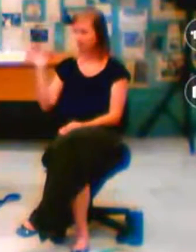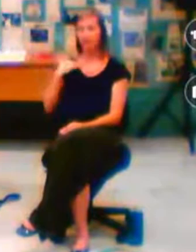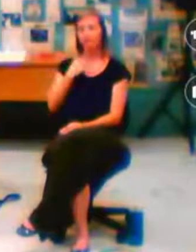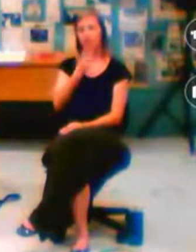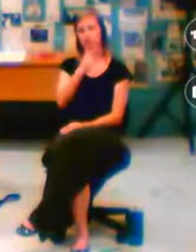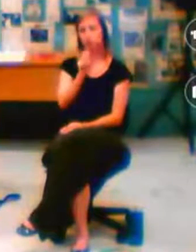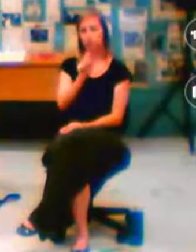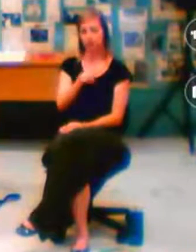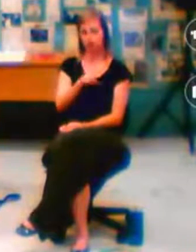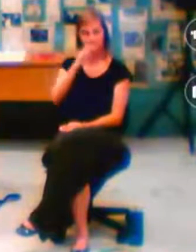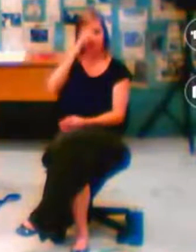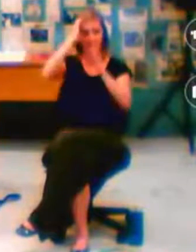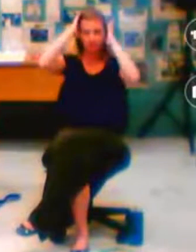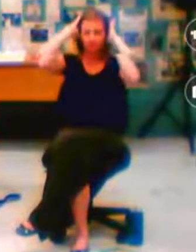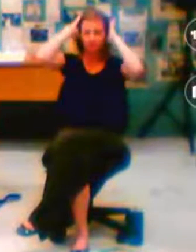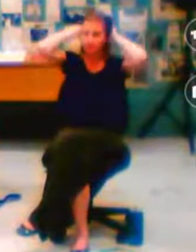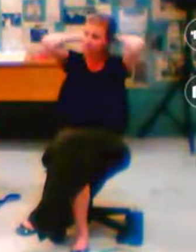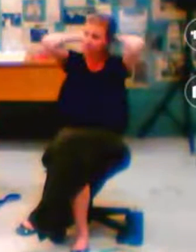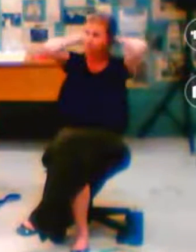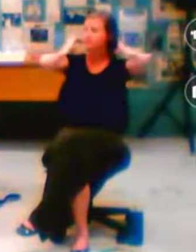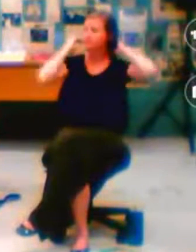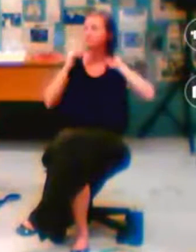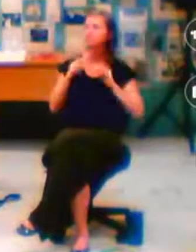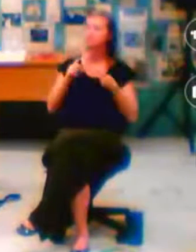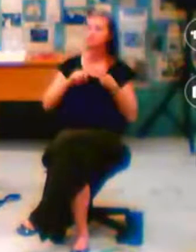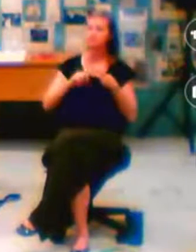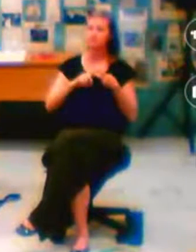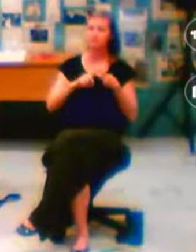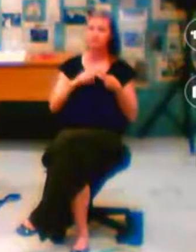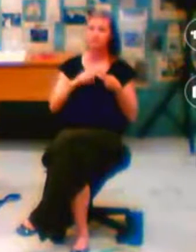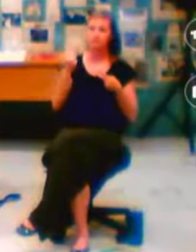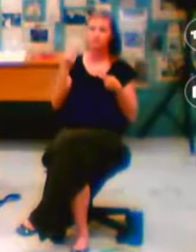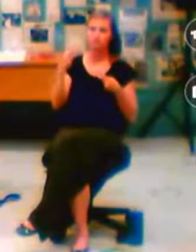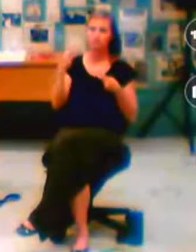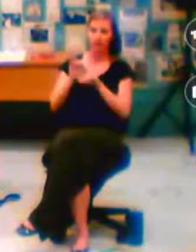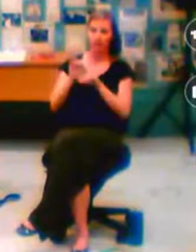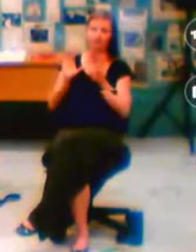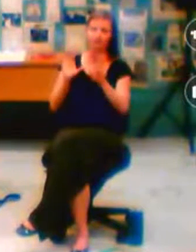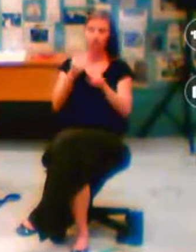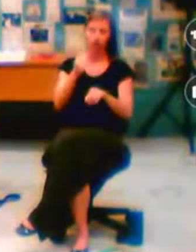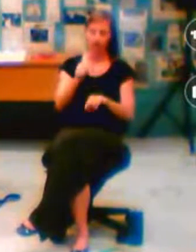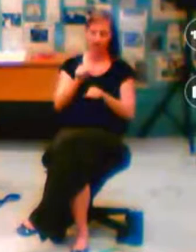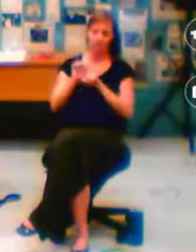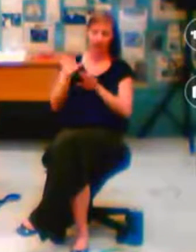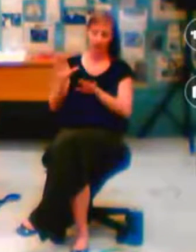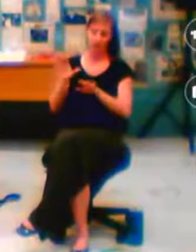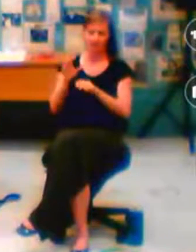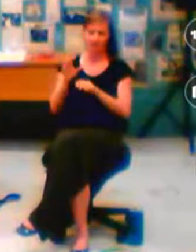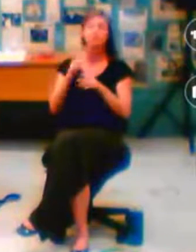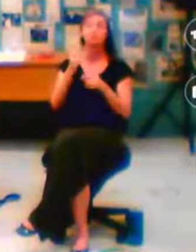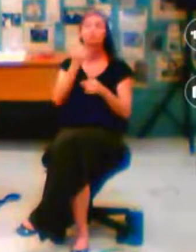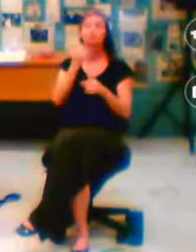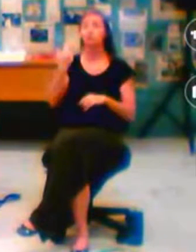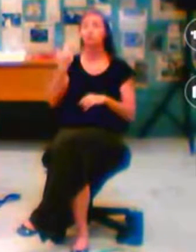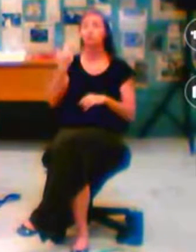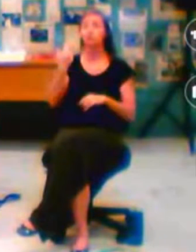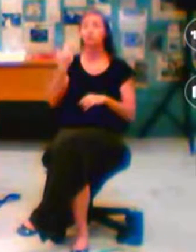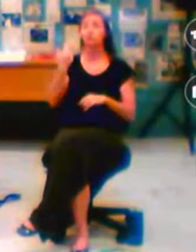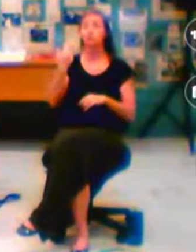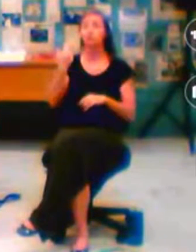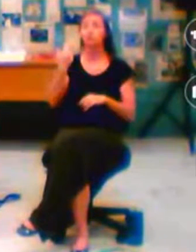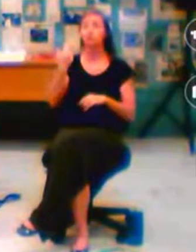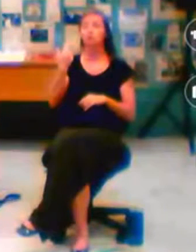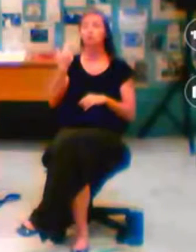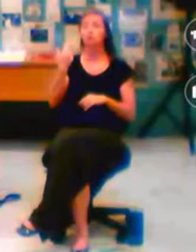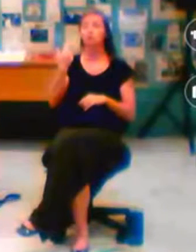able to tell her how that's going to be handled for this. So there's two questions